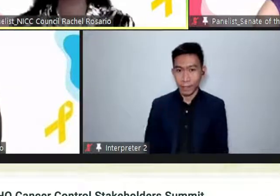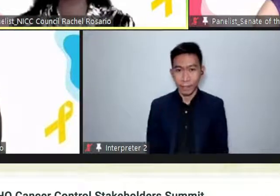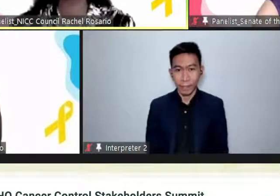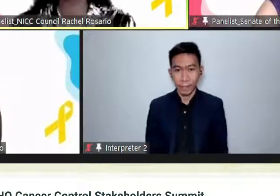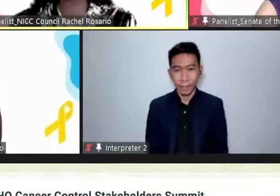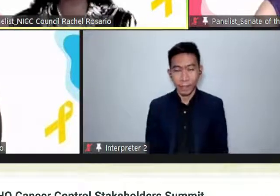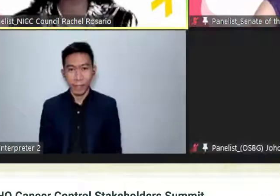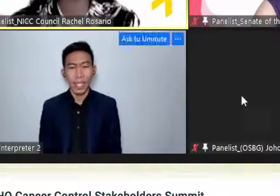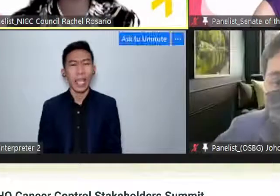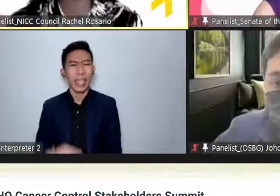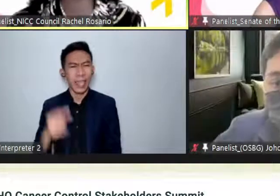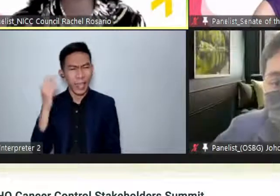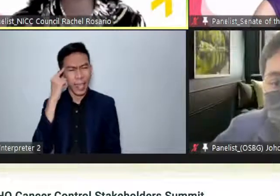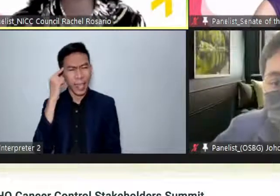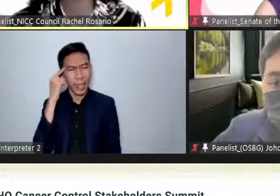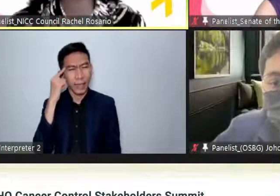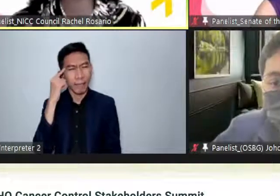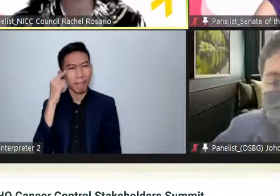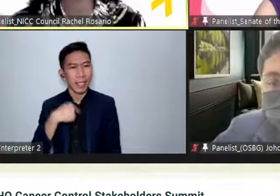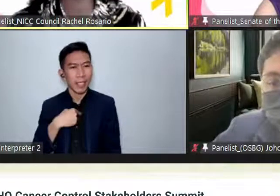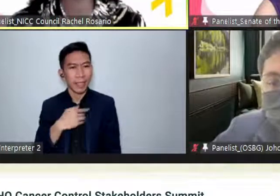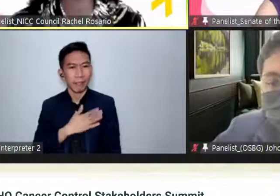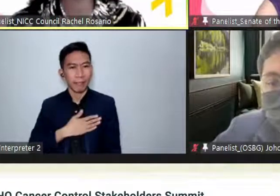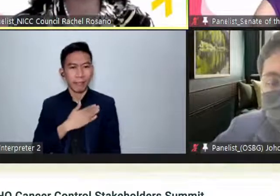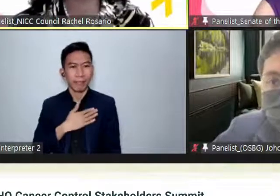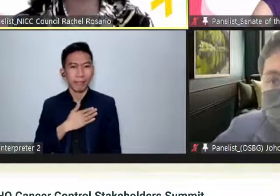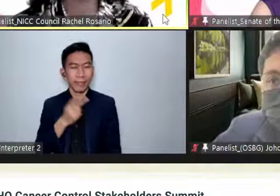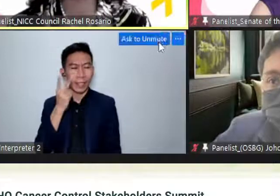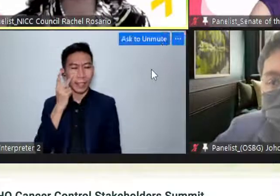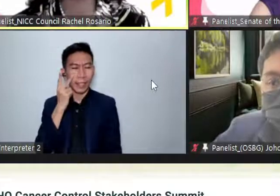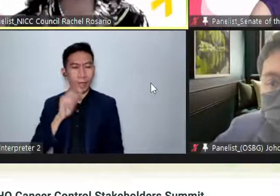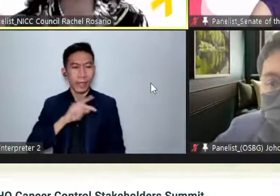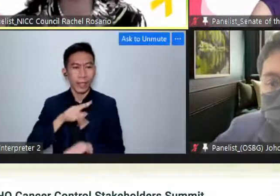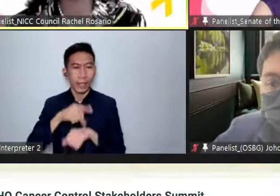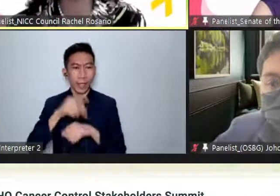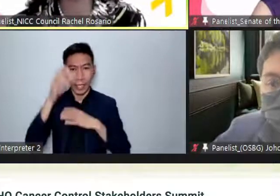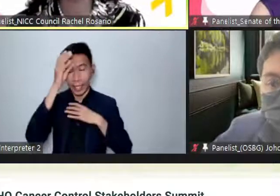I guess I'd like to see the Philippine Cancer Center